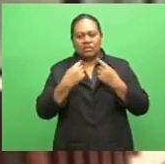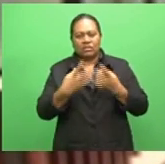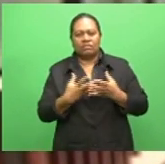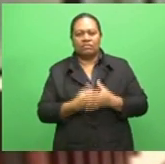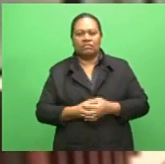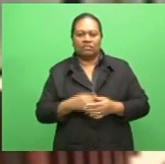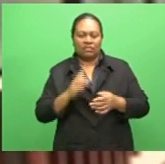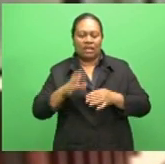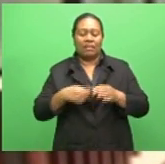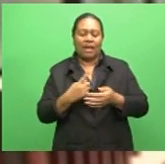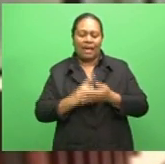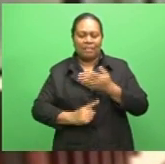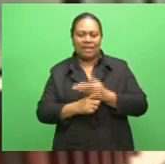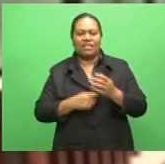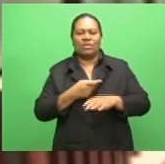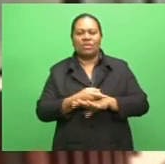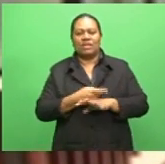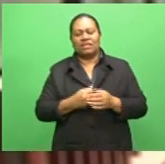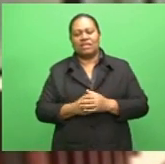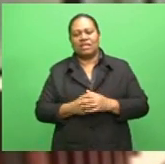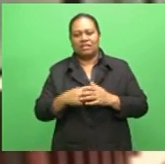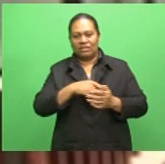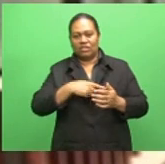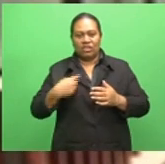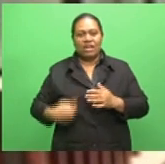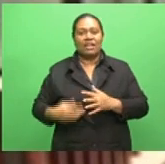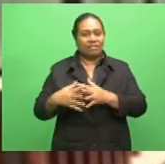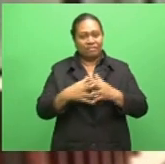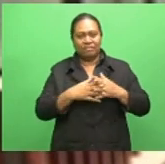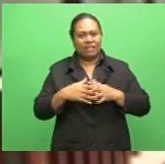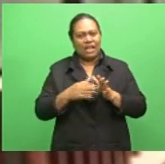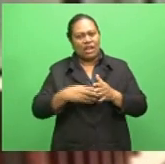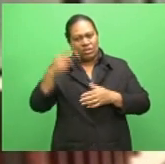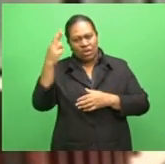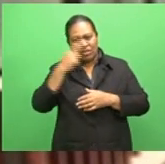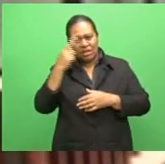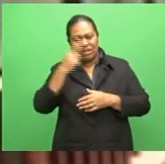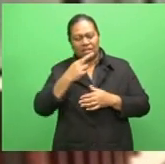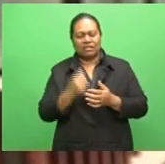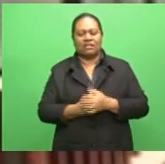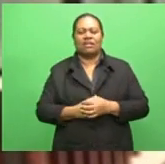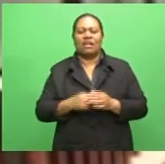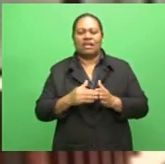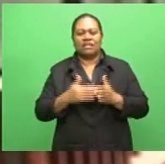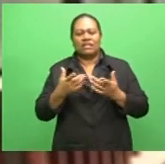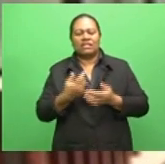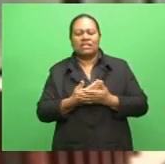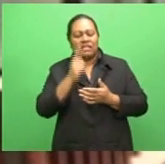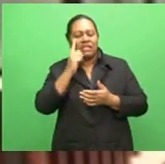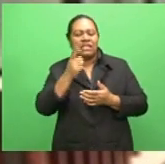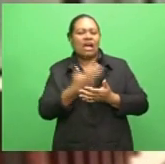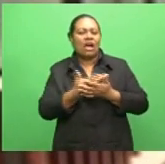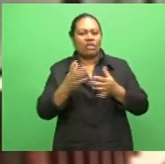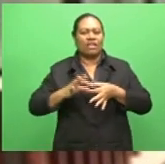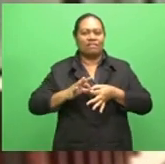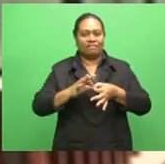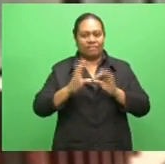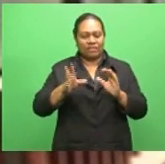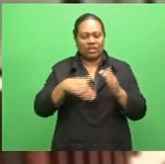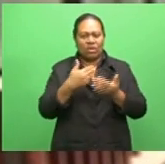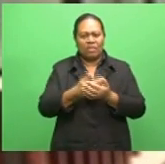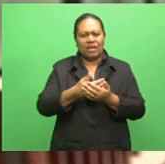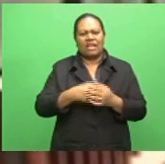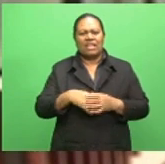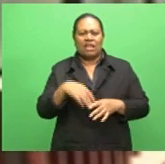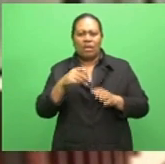week. Tension between US and China is another threat to risk appetite, so let's see how all the key data combined with growing